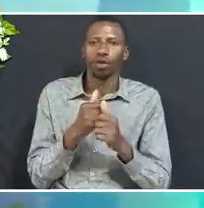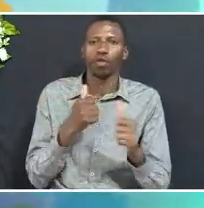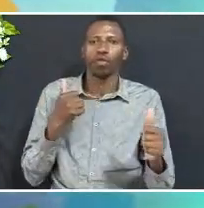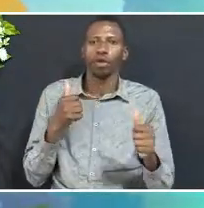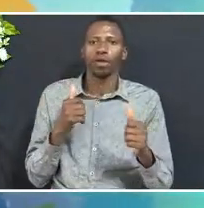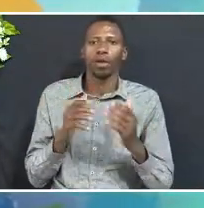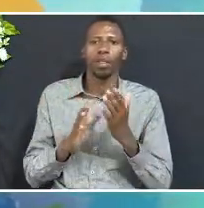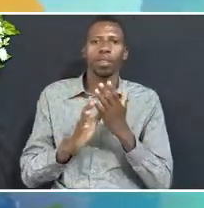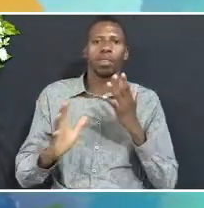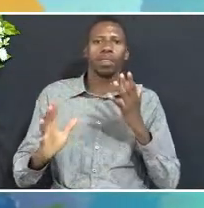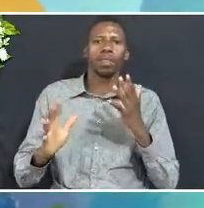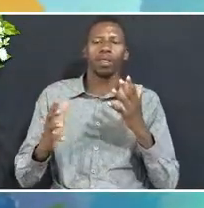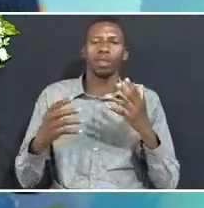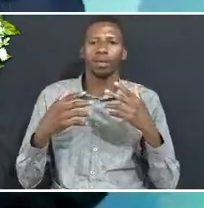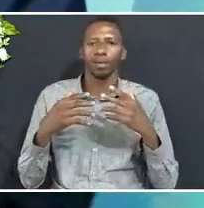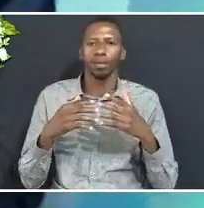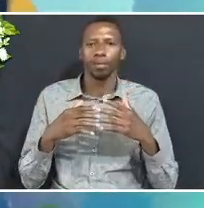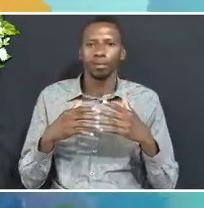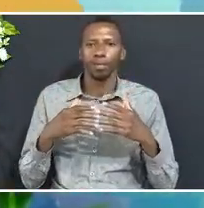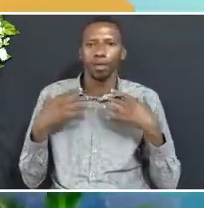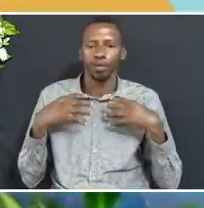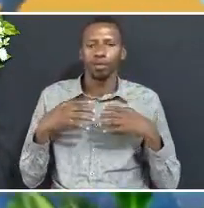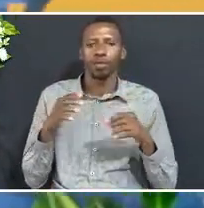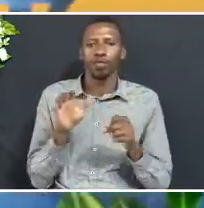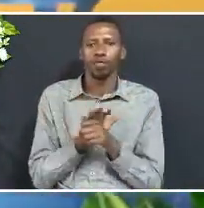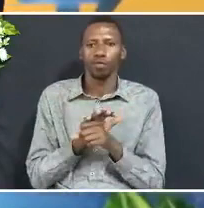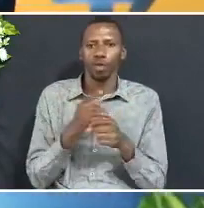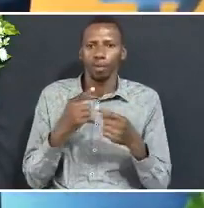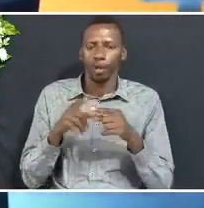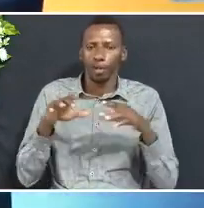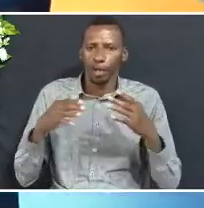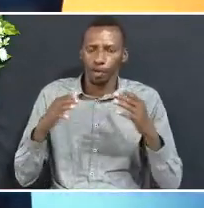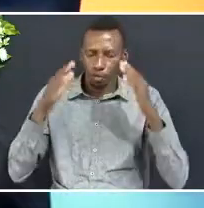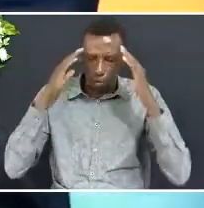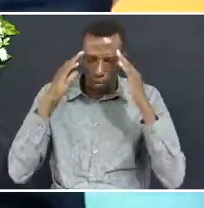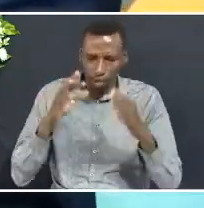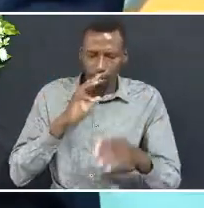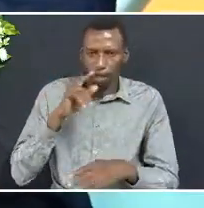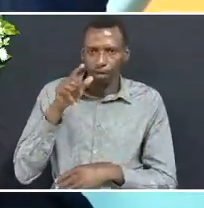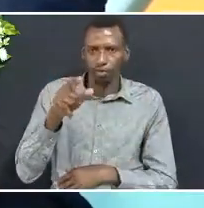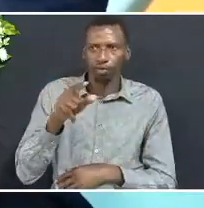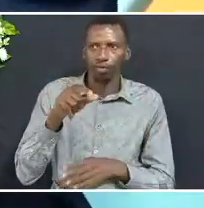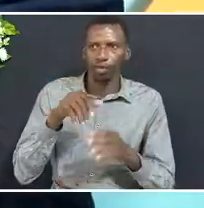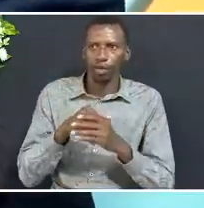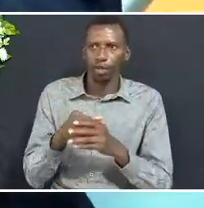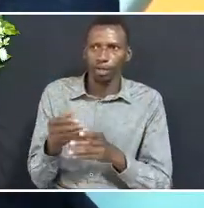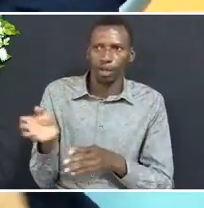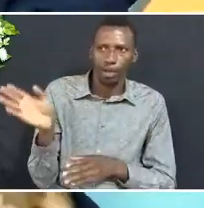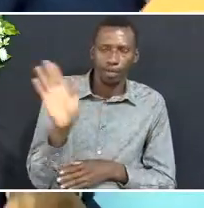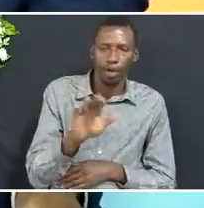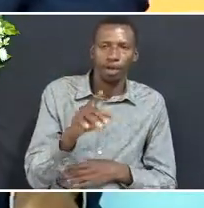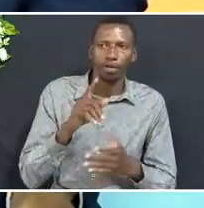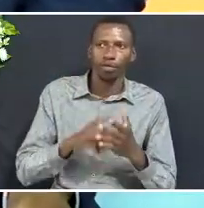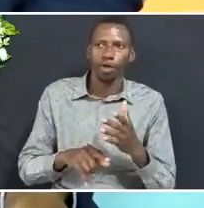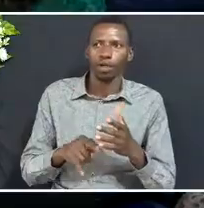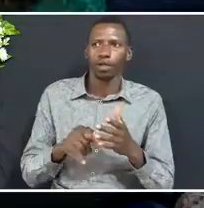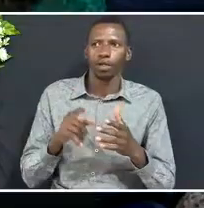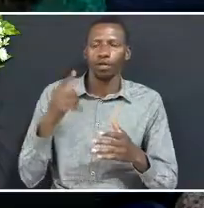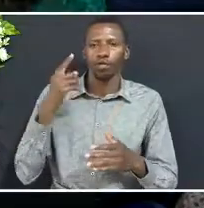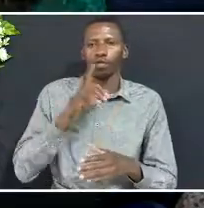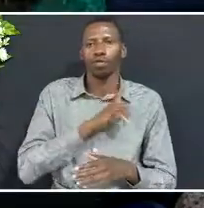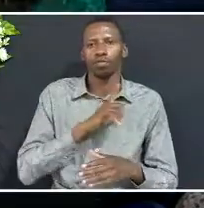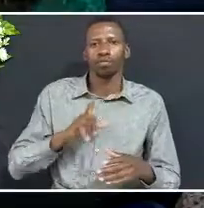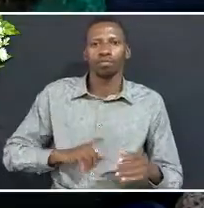it? But how committed are you in returning that which belongs to the Lord?